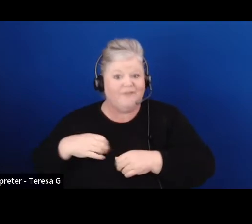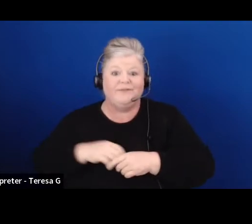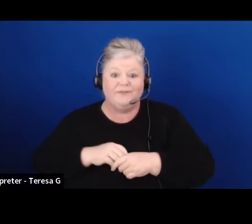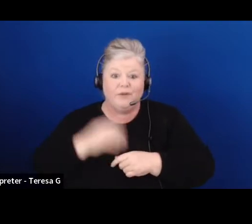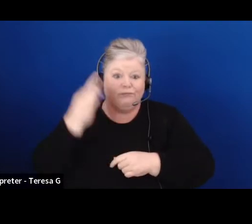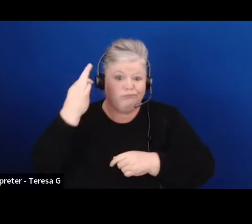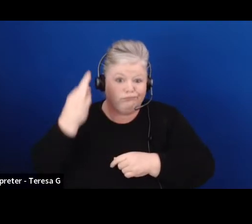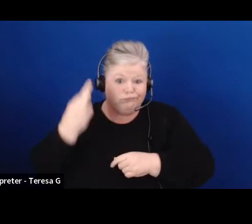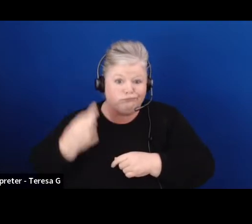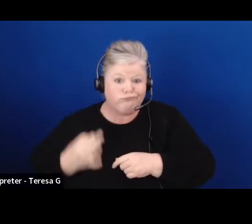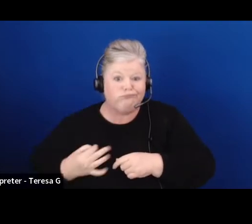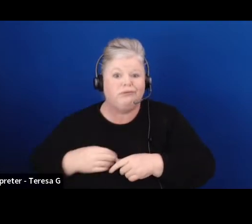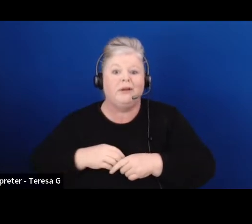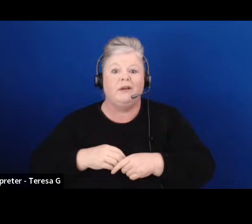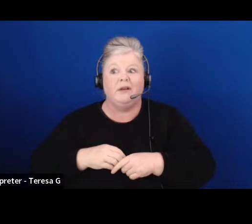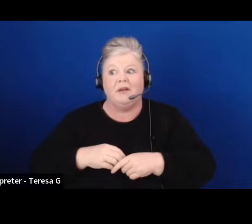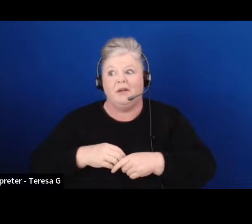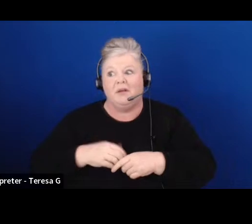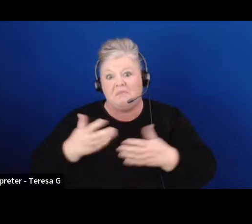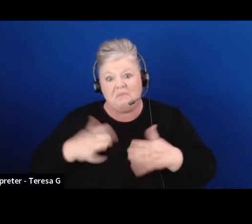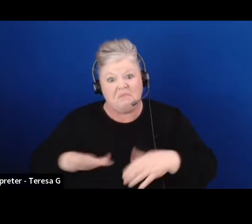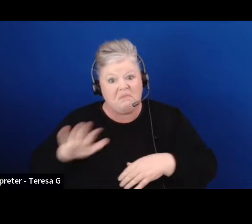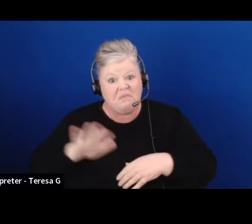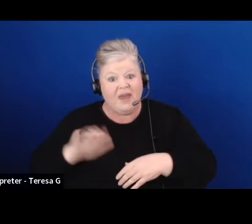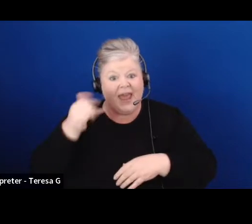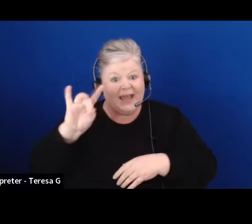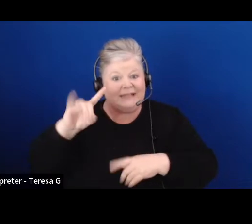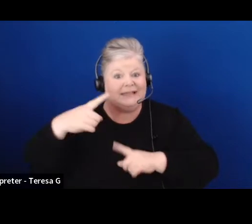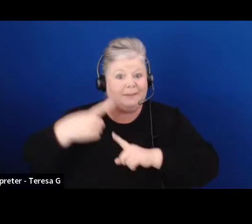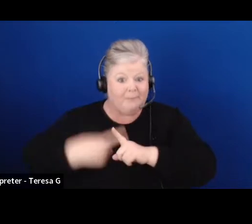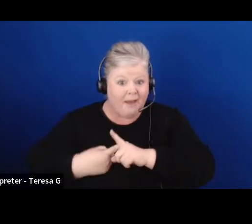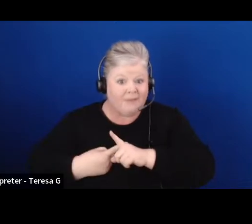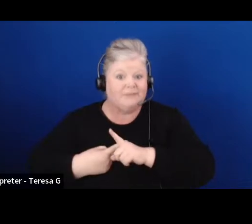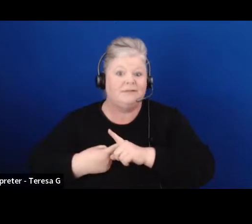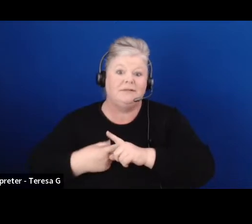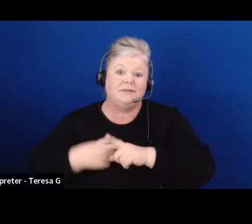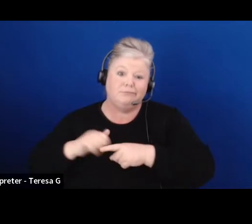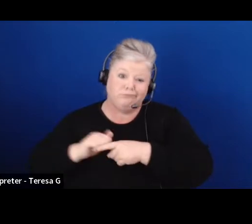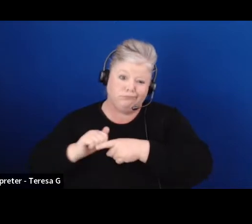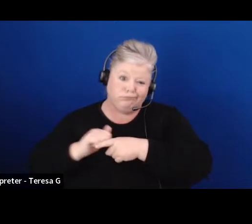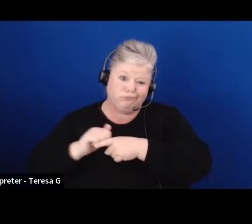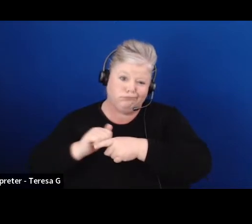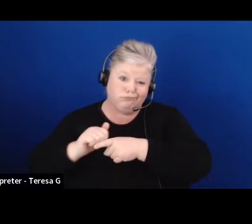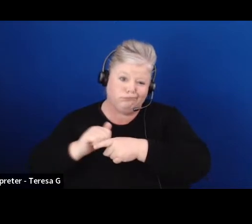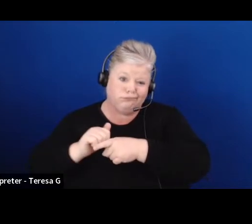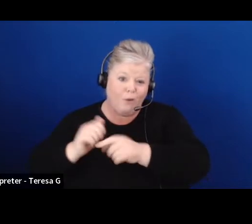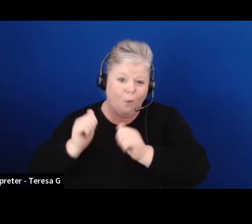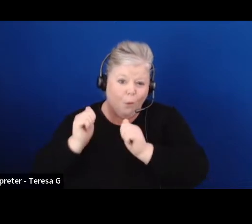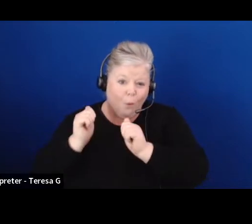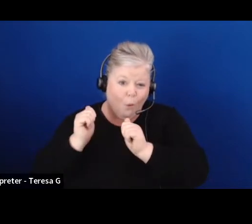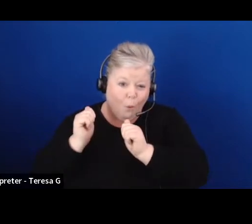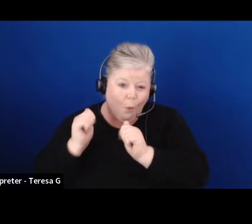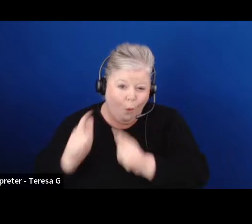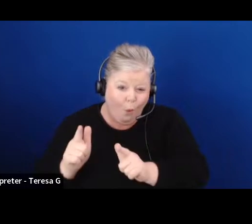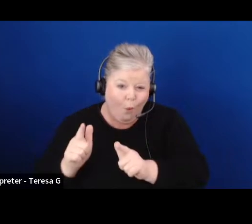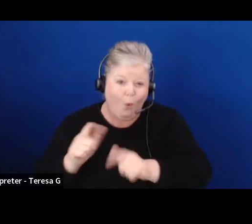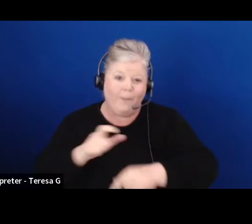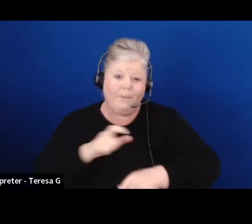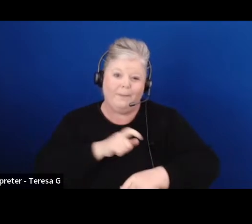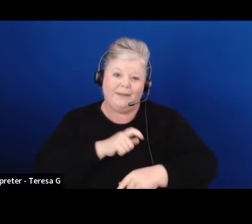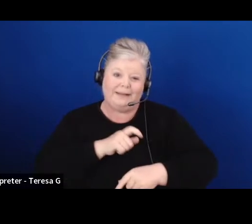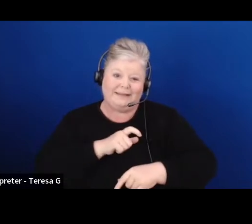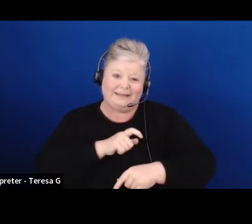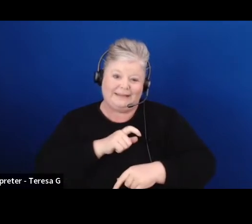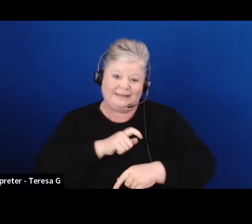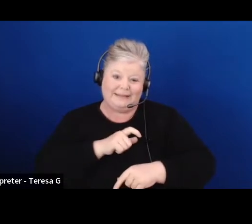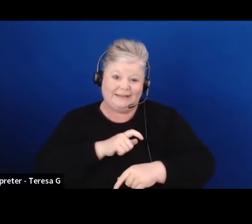us about 18 months, I think, to train every sworn police officer for the city of Phoenix.